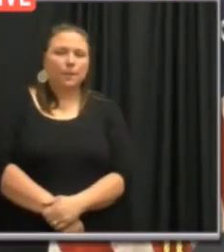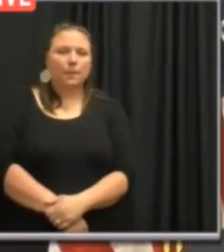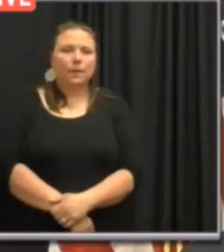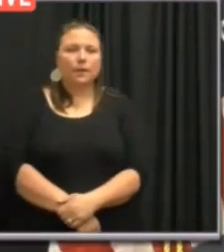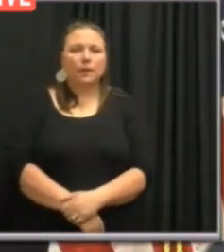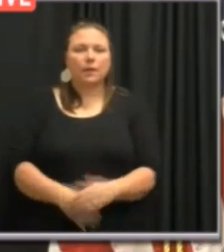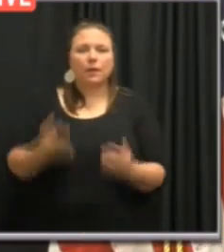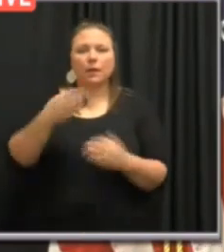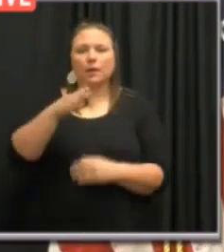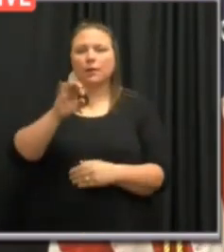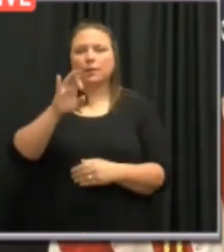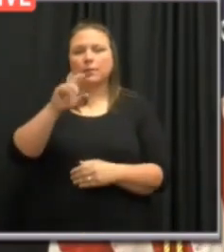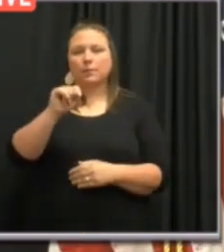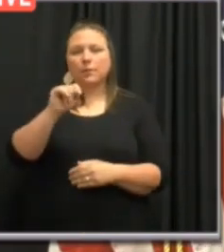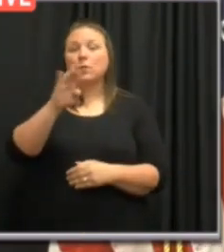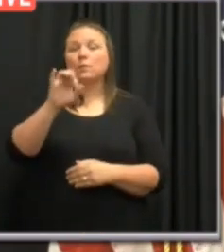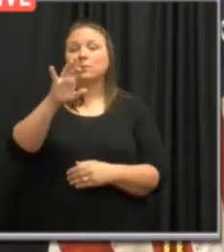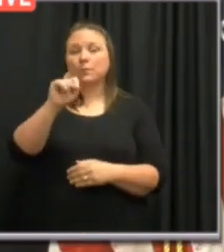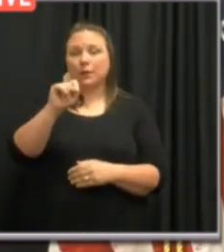Brett Kelman at the Tennessean. Brett?